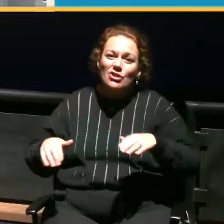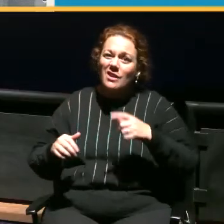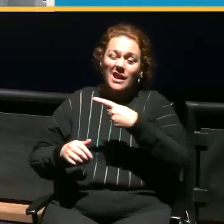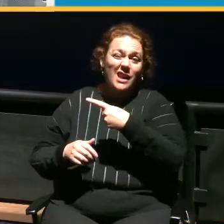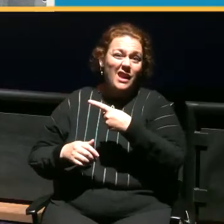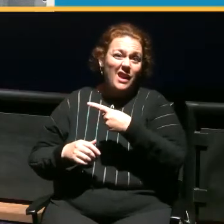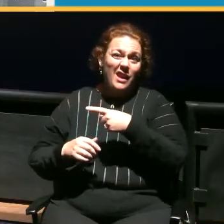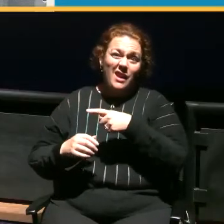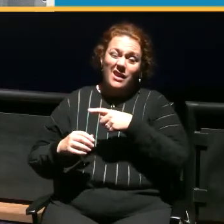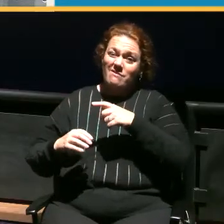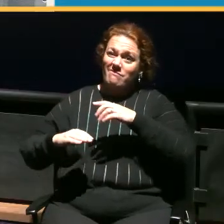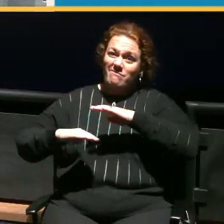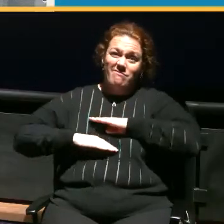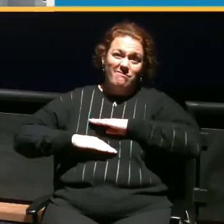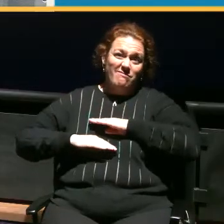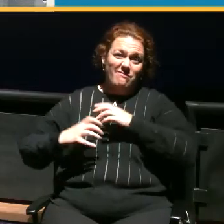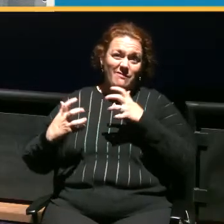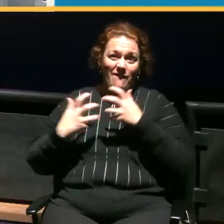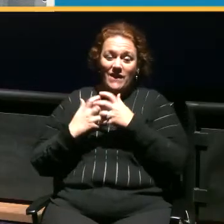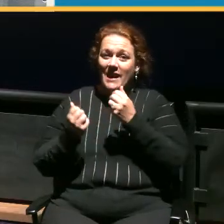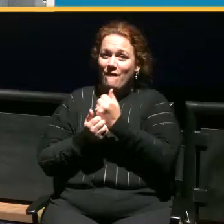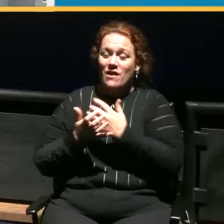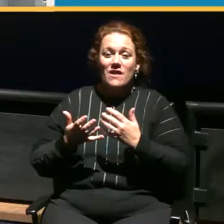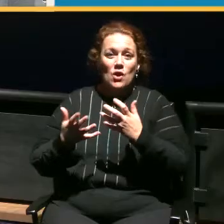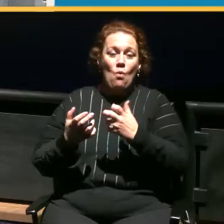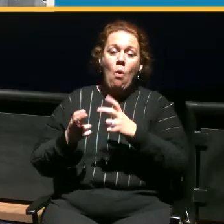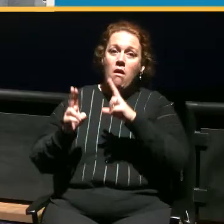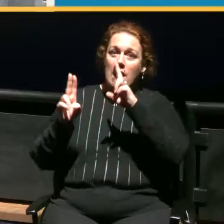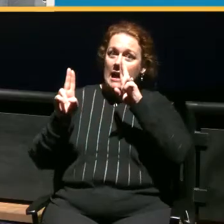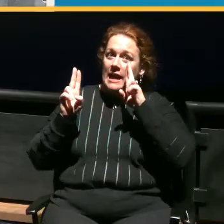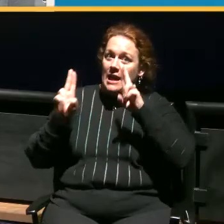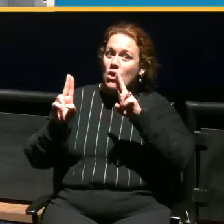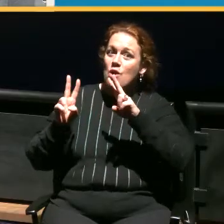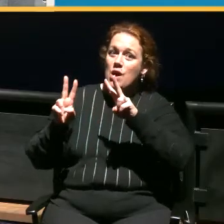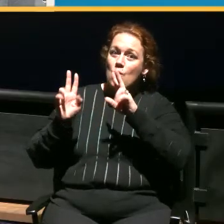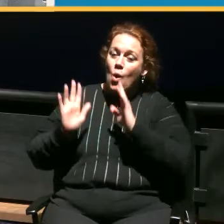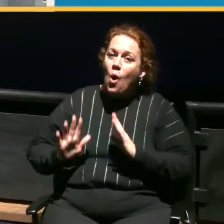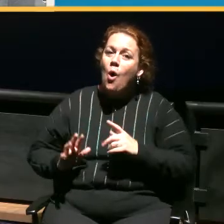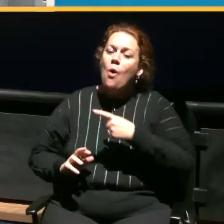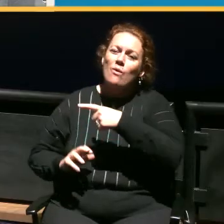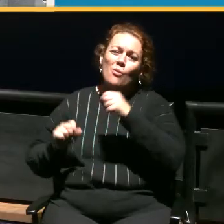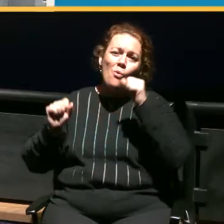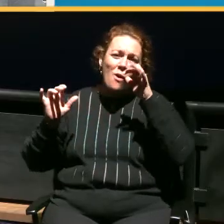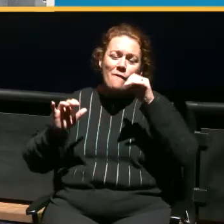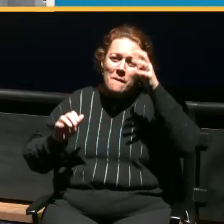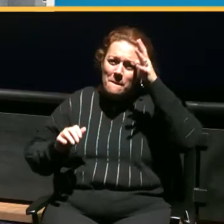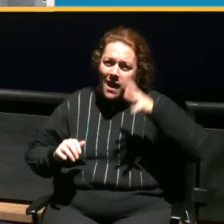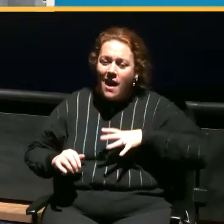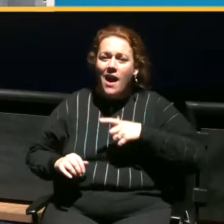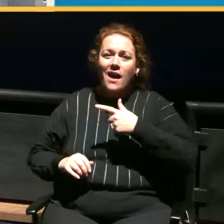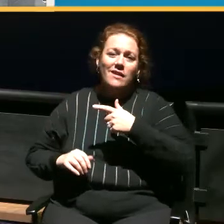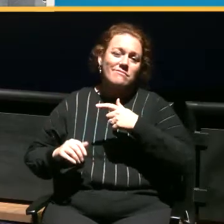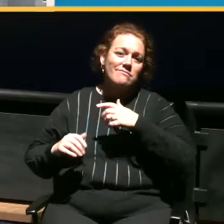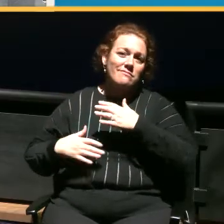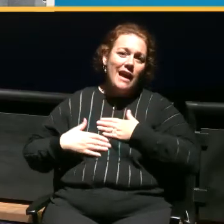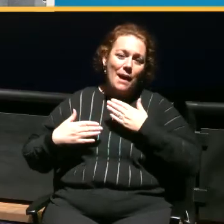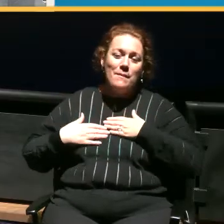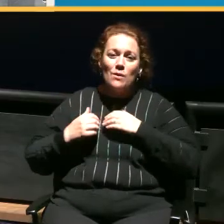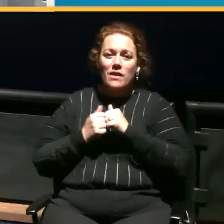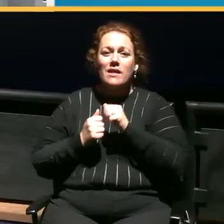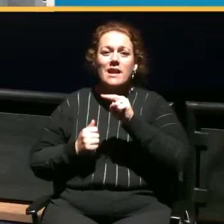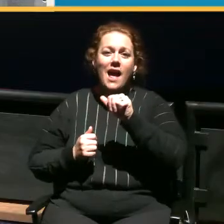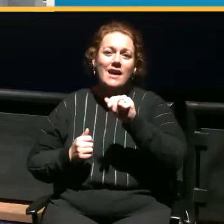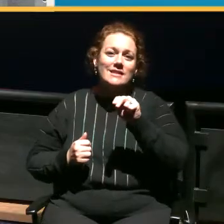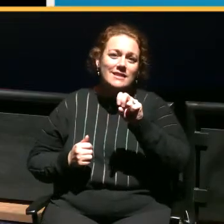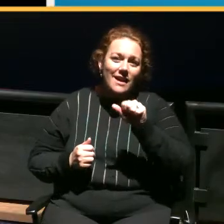to be like. He was just a wonderful man, was very happy to be around us again back with NASA. His family was wonderful. It was great getting to